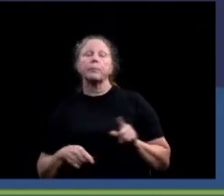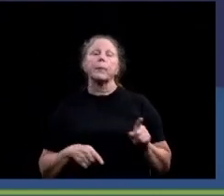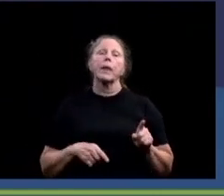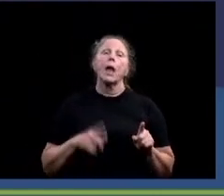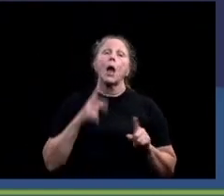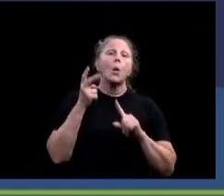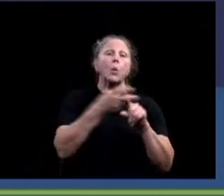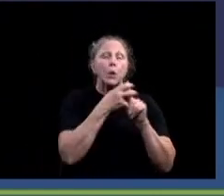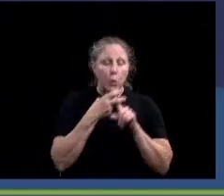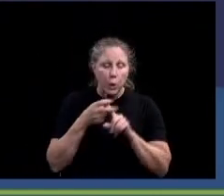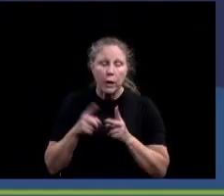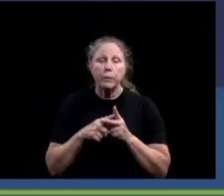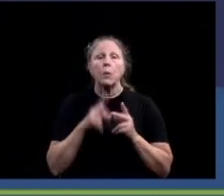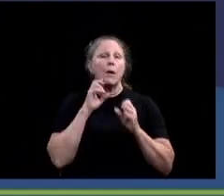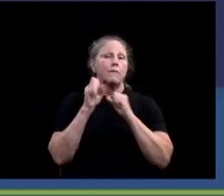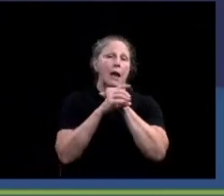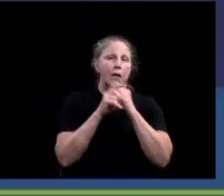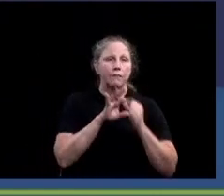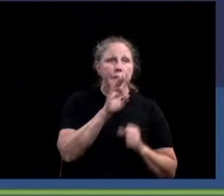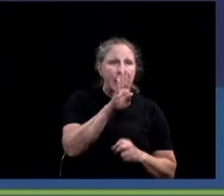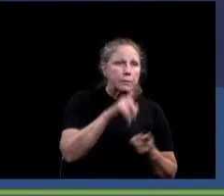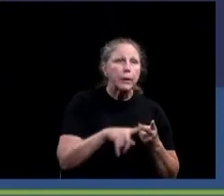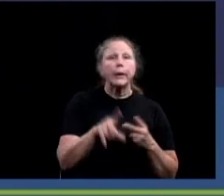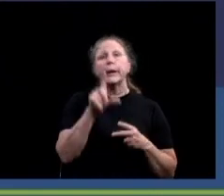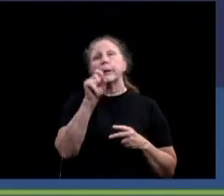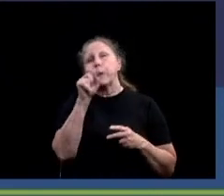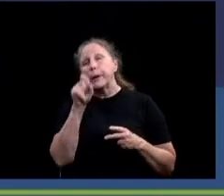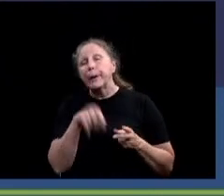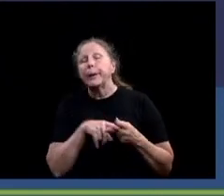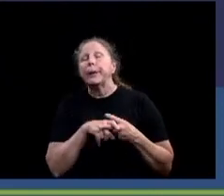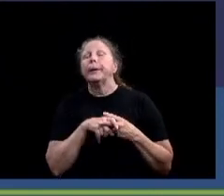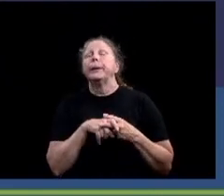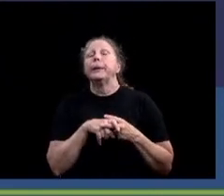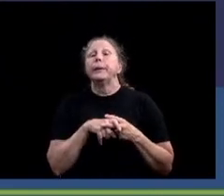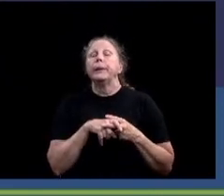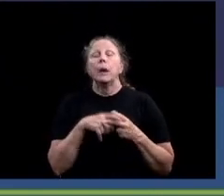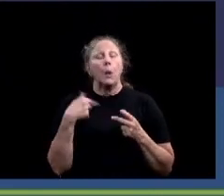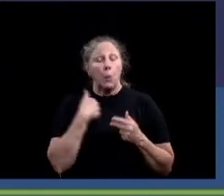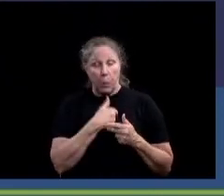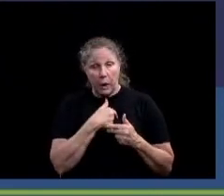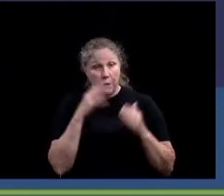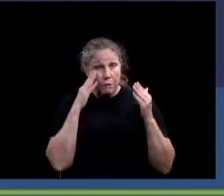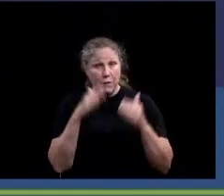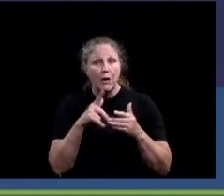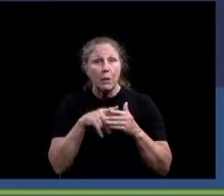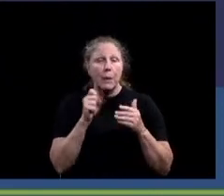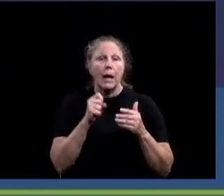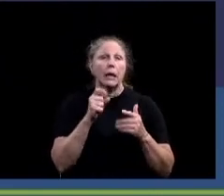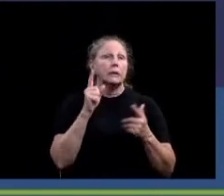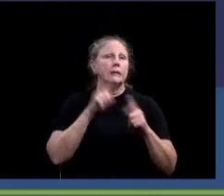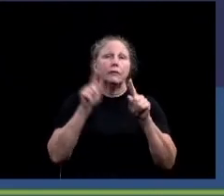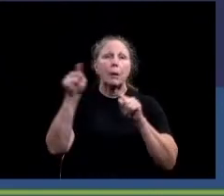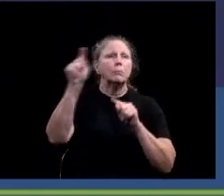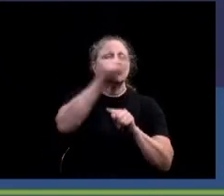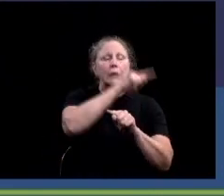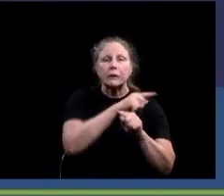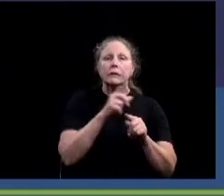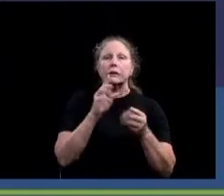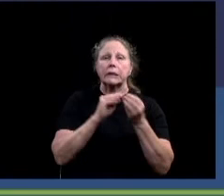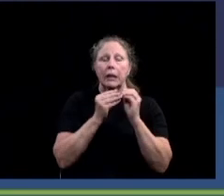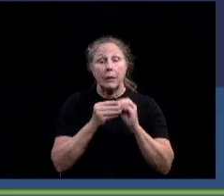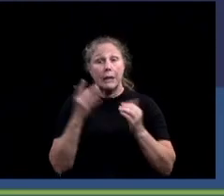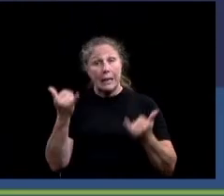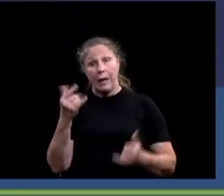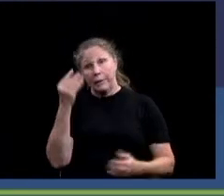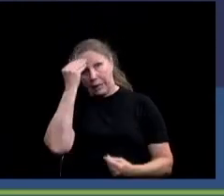Twitter. We targeted those by demographics and location, although we're being told now that Facebook is changing